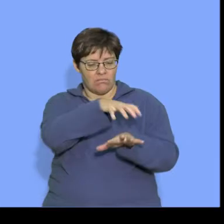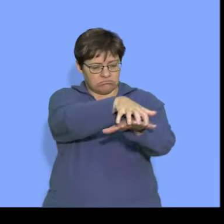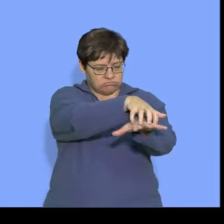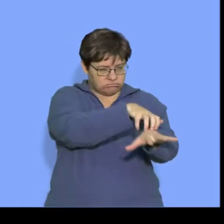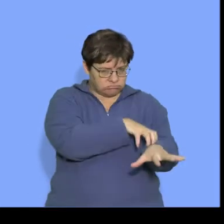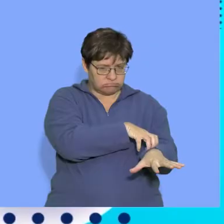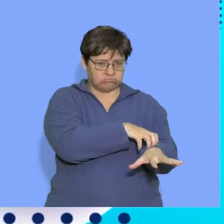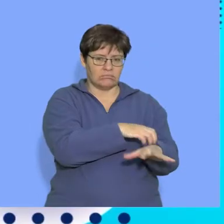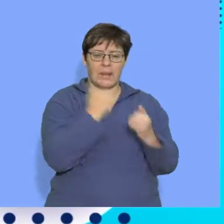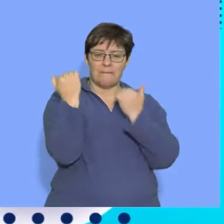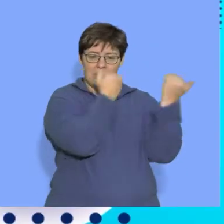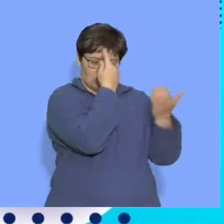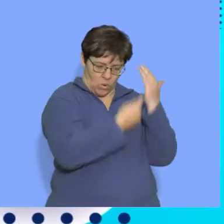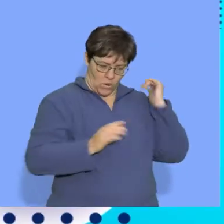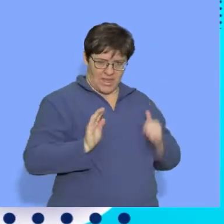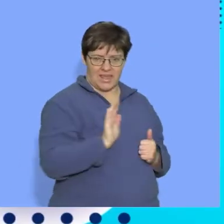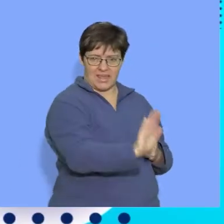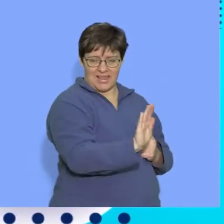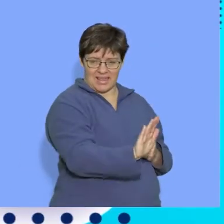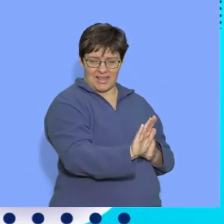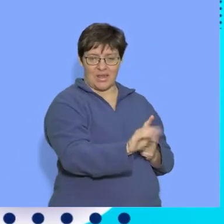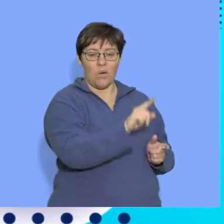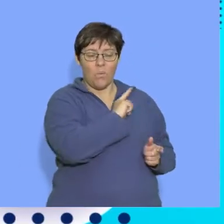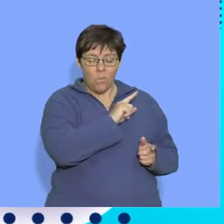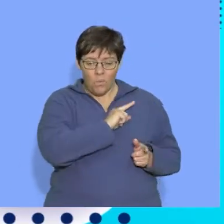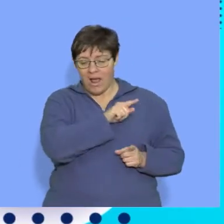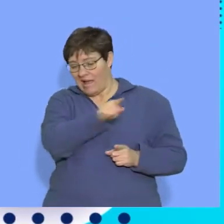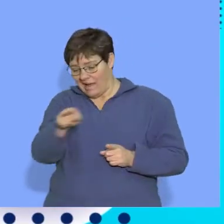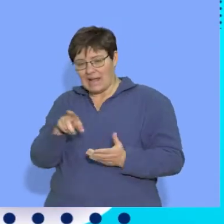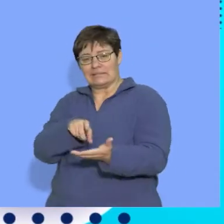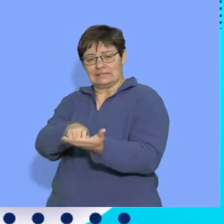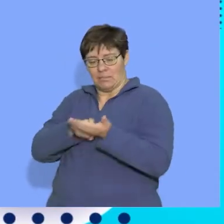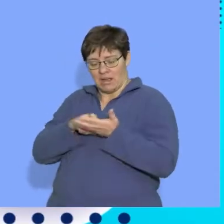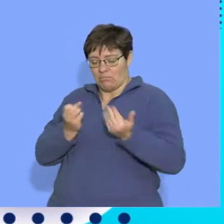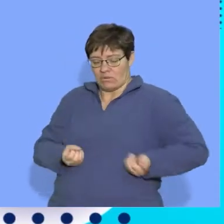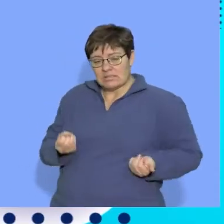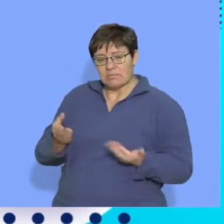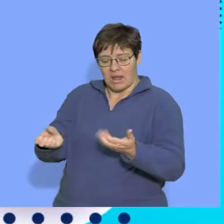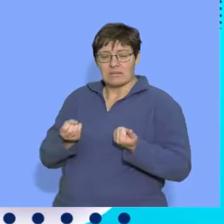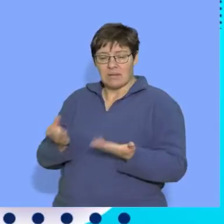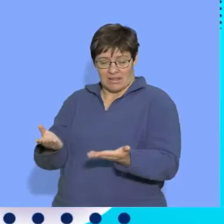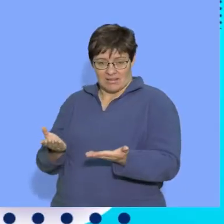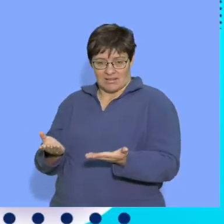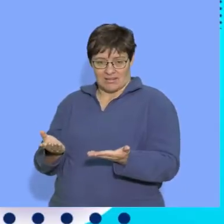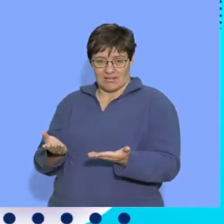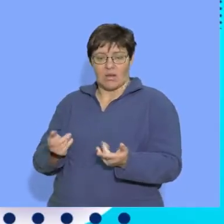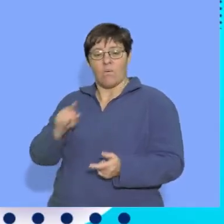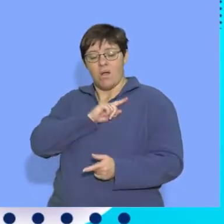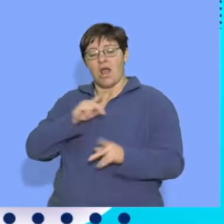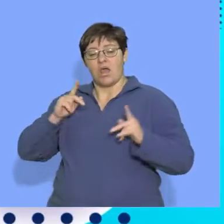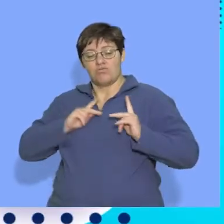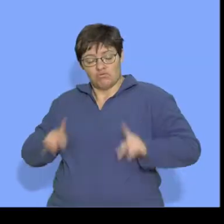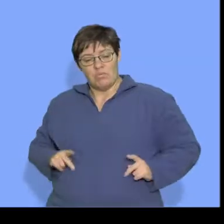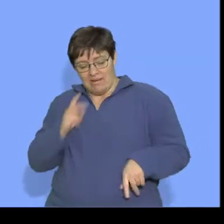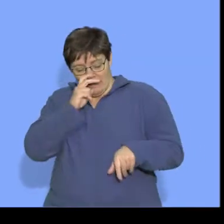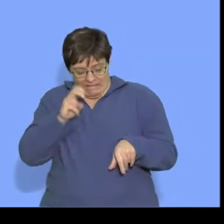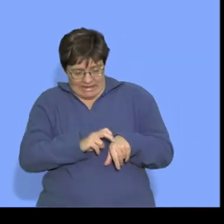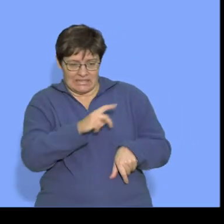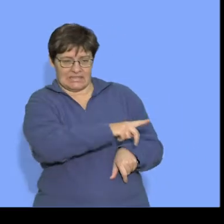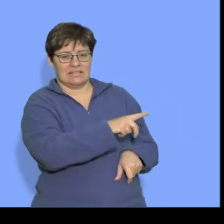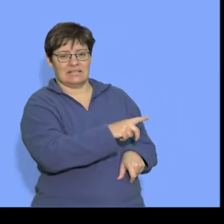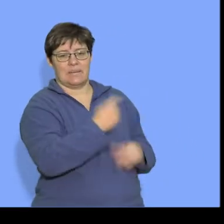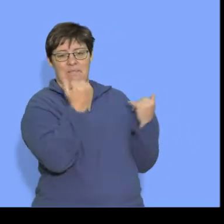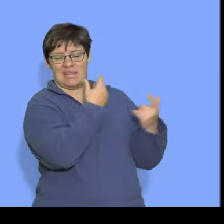crop, and that's again due to the pressure and demands of being able to supply an increasing human population need.